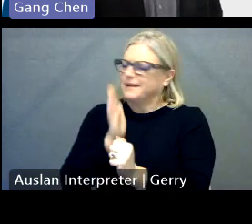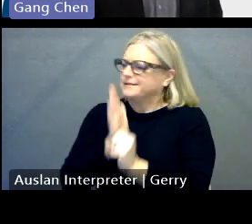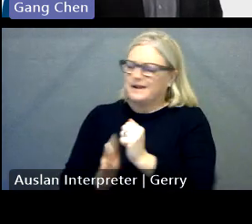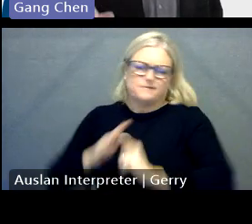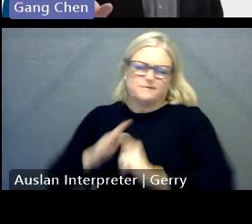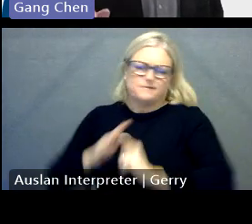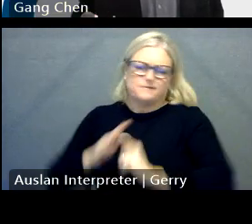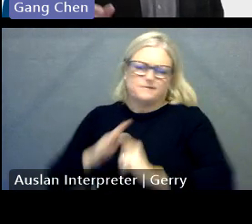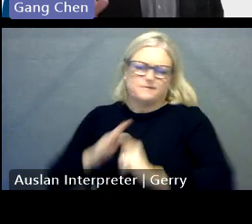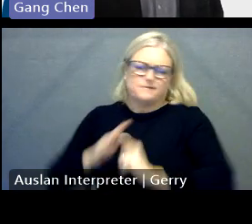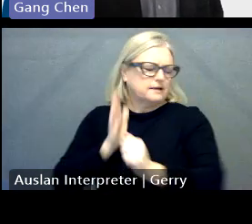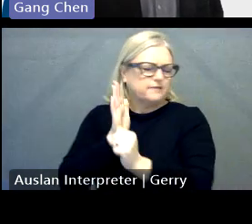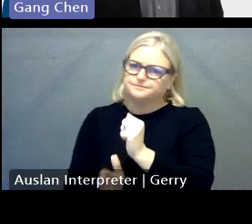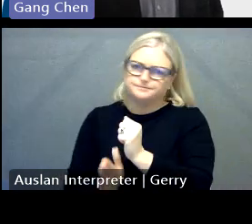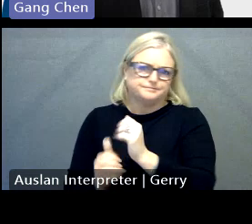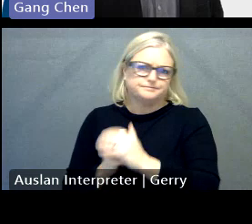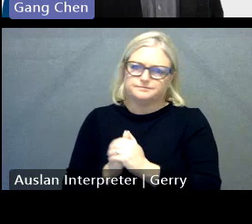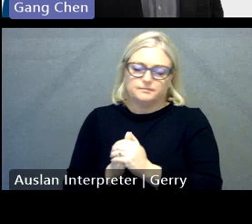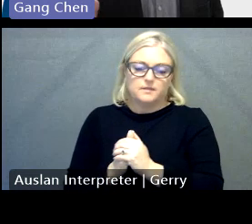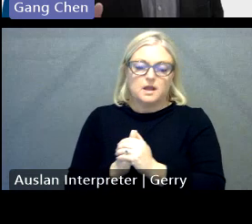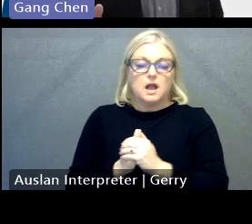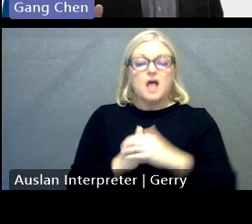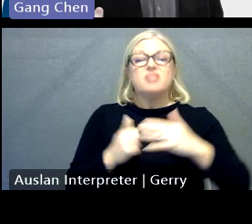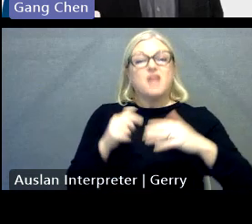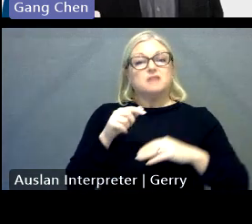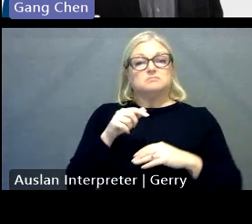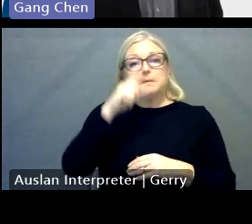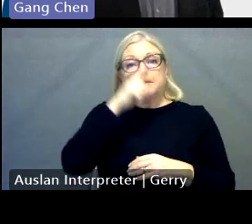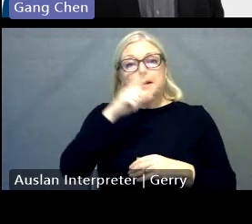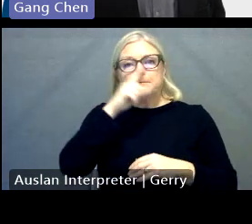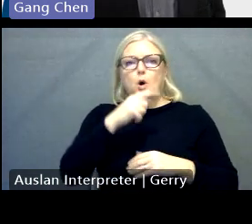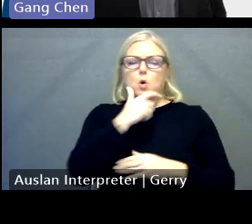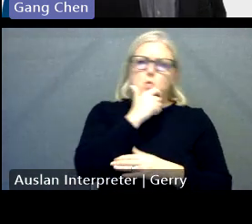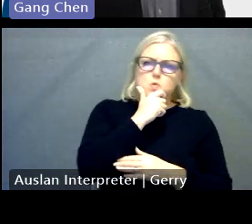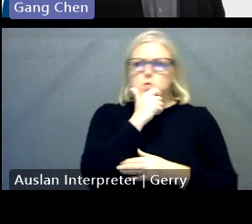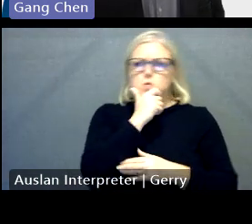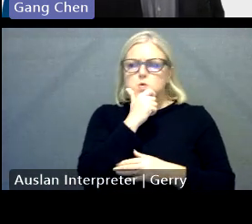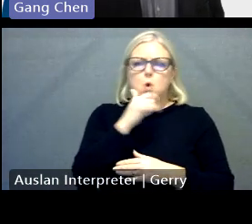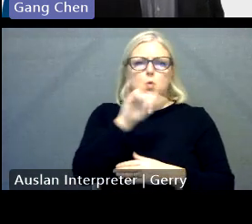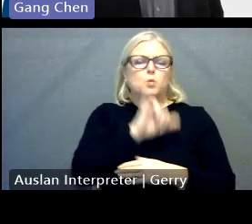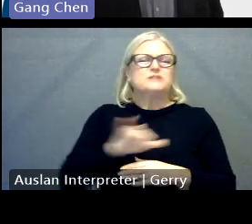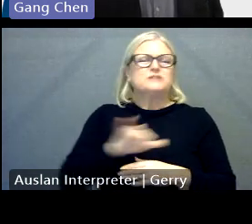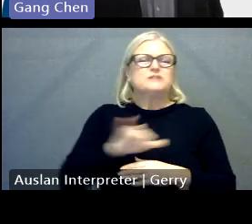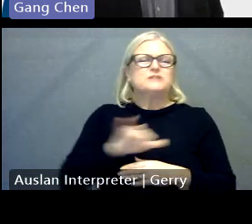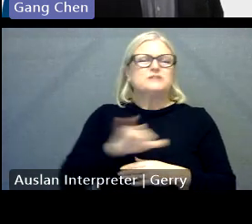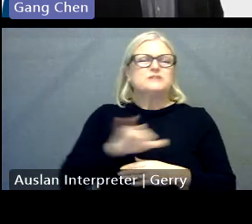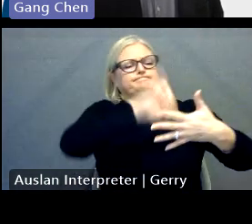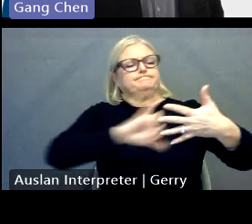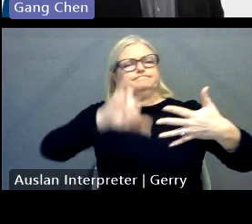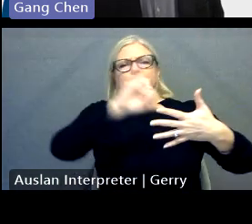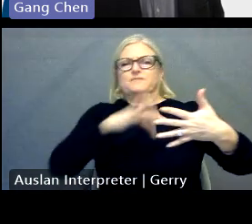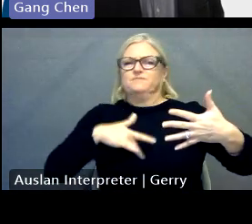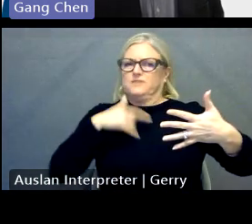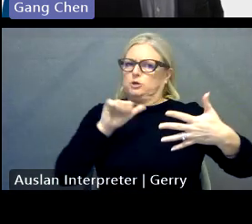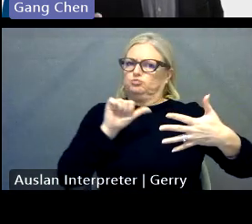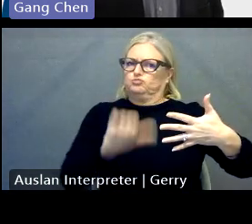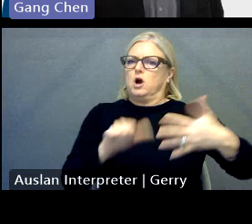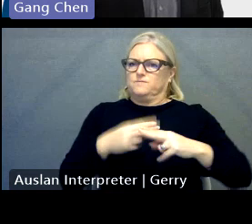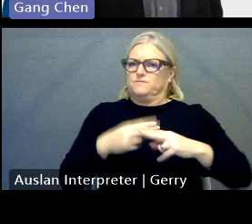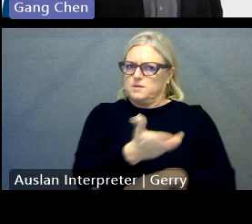particular level, we will have additional supporting information to be presented to the